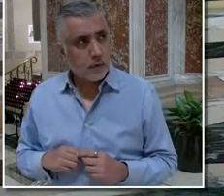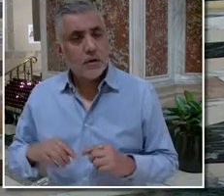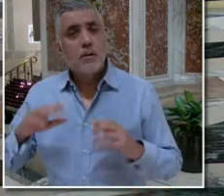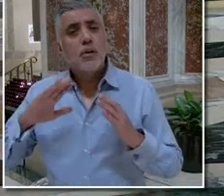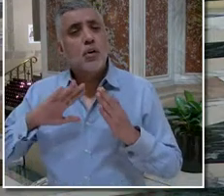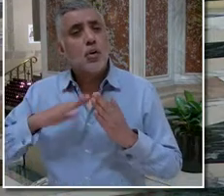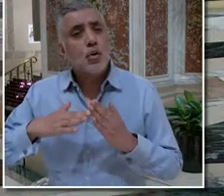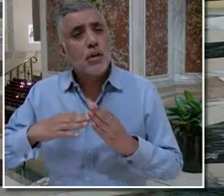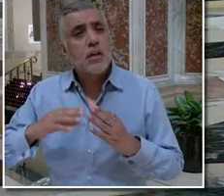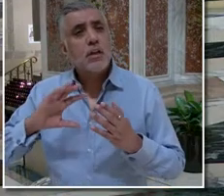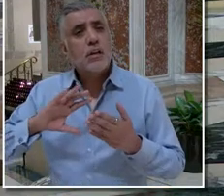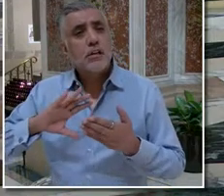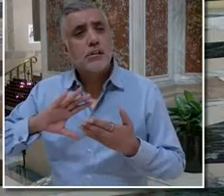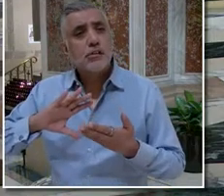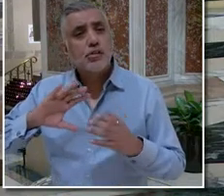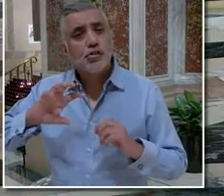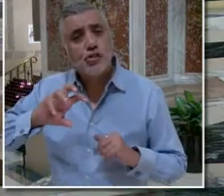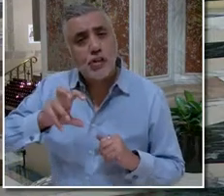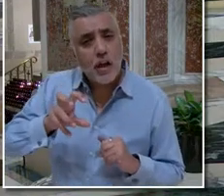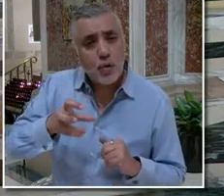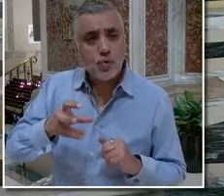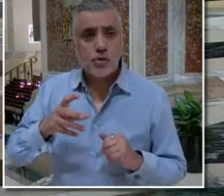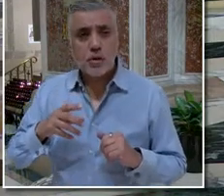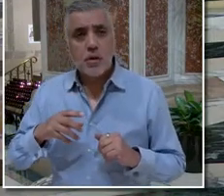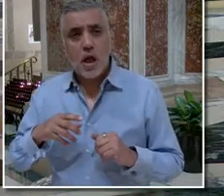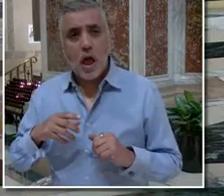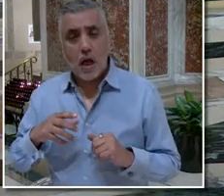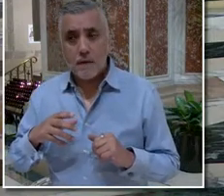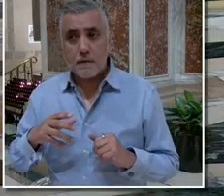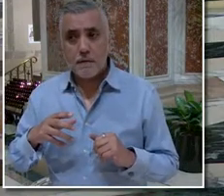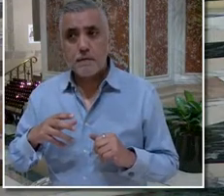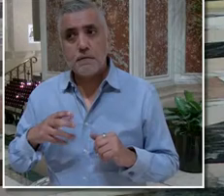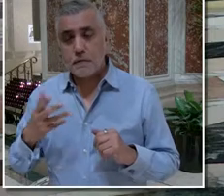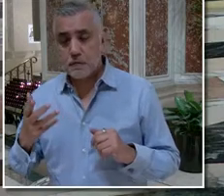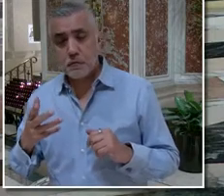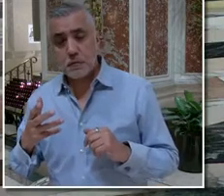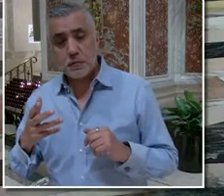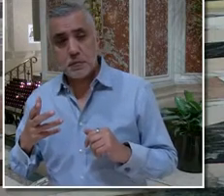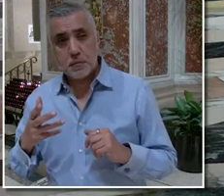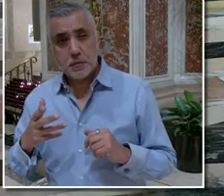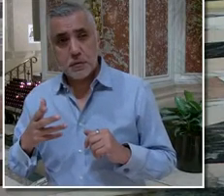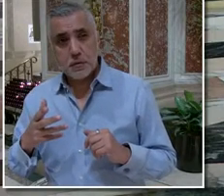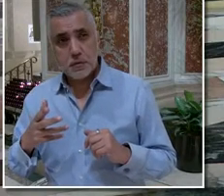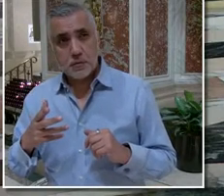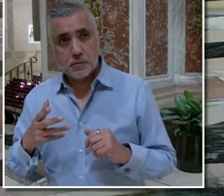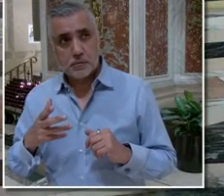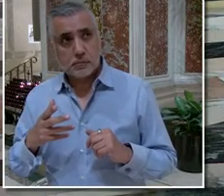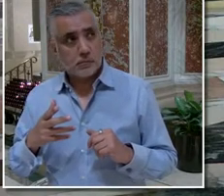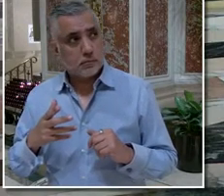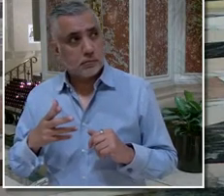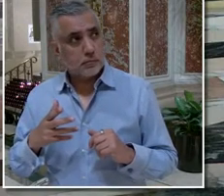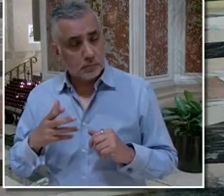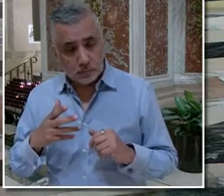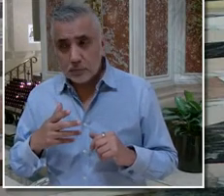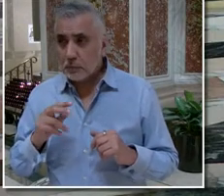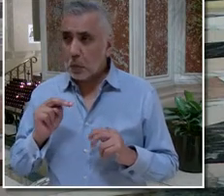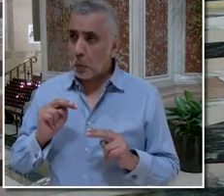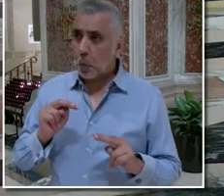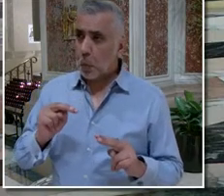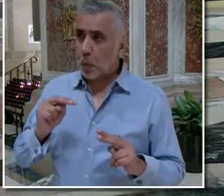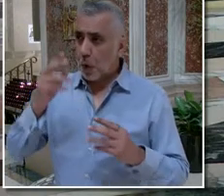Cooking channels have obviously tapped into an issue that many of us find both